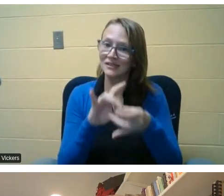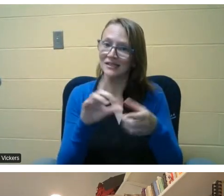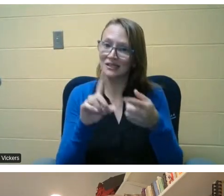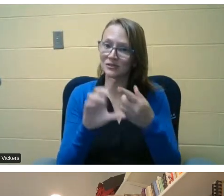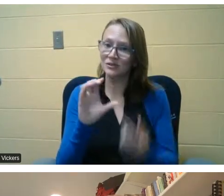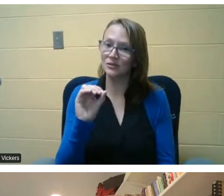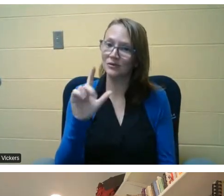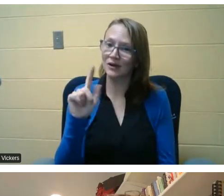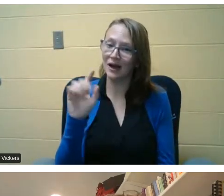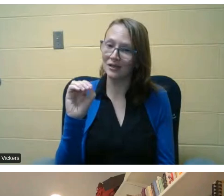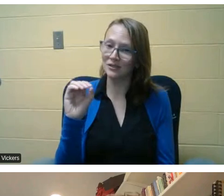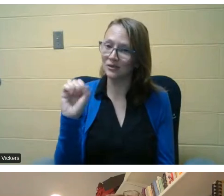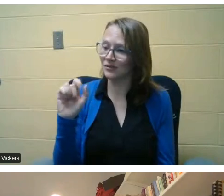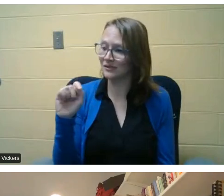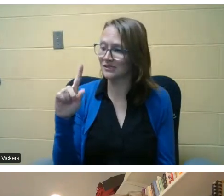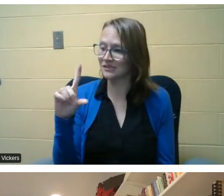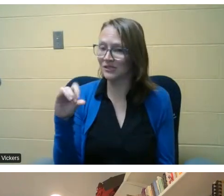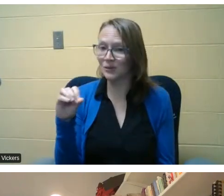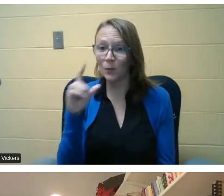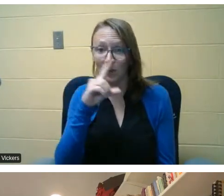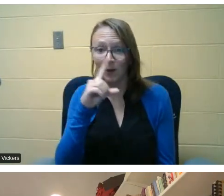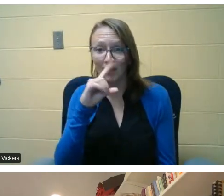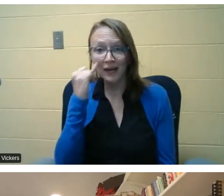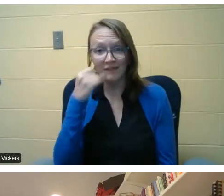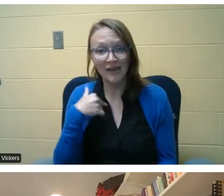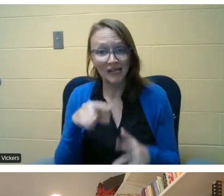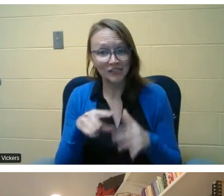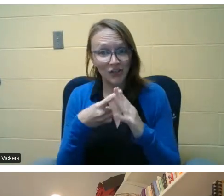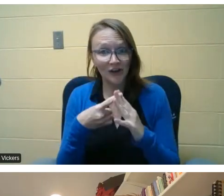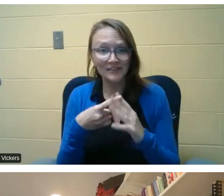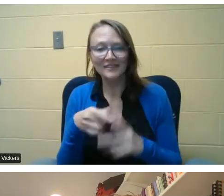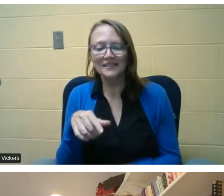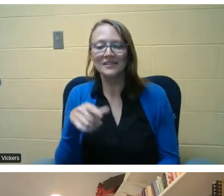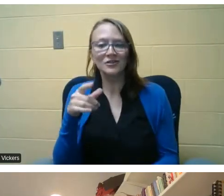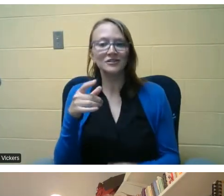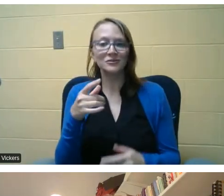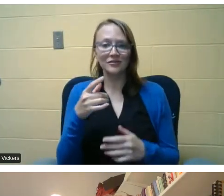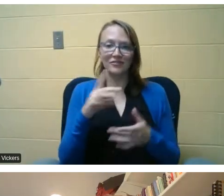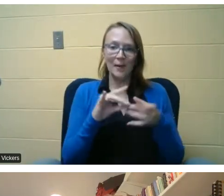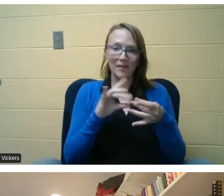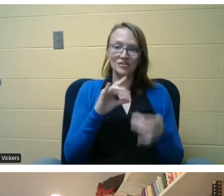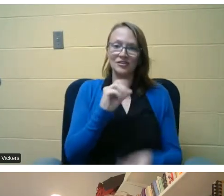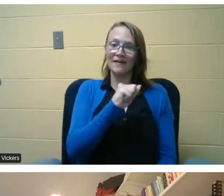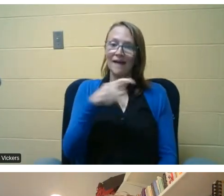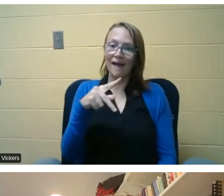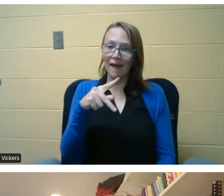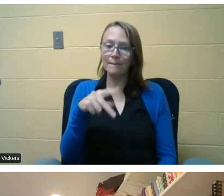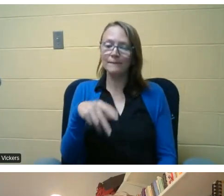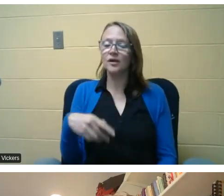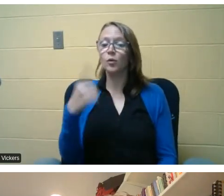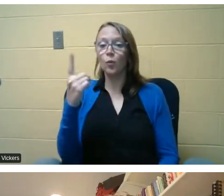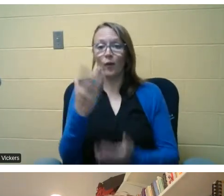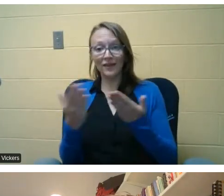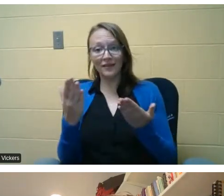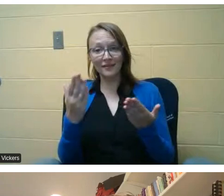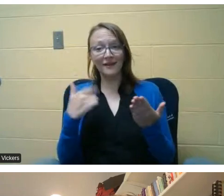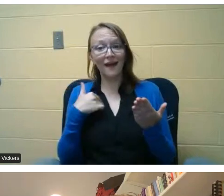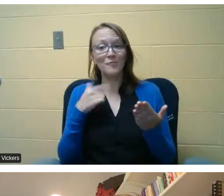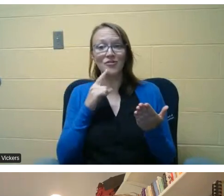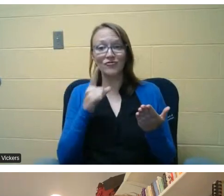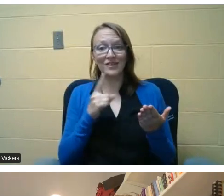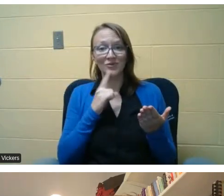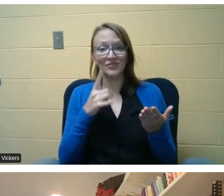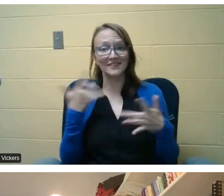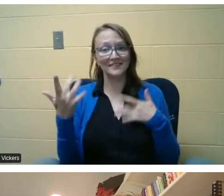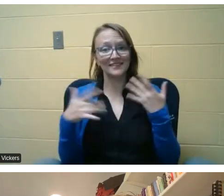start this one? We've been talking a lot about the app, and things. And one thing that I'm really, really excited